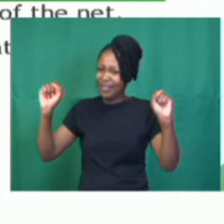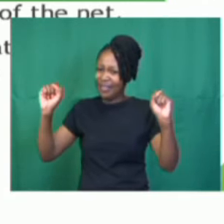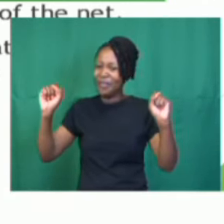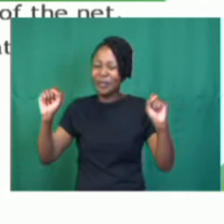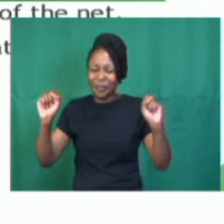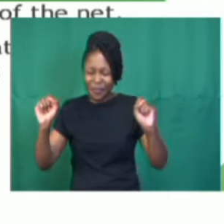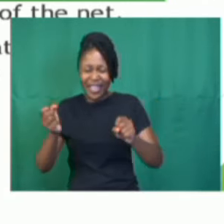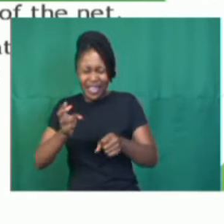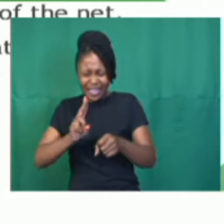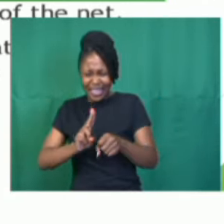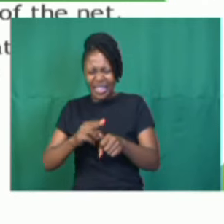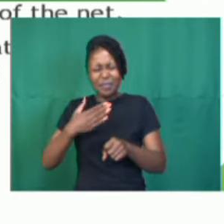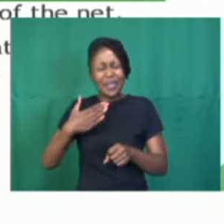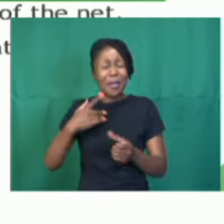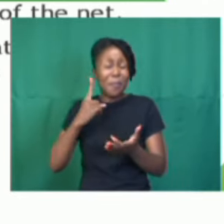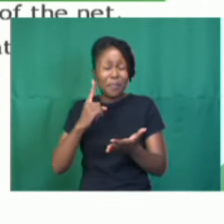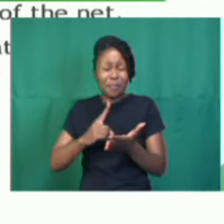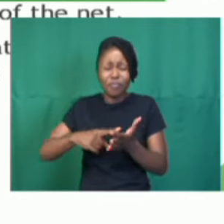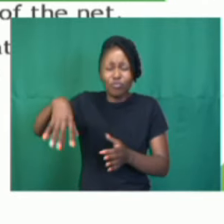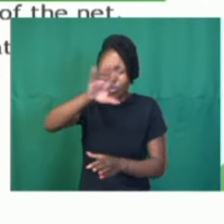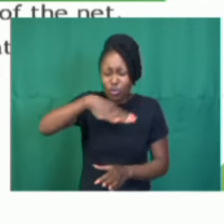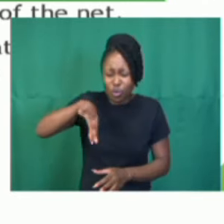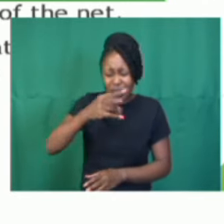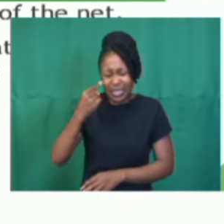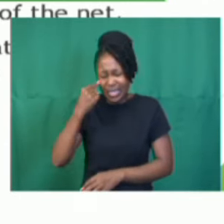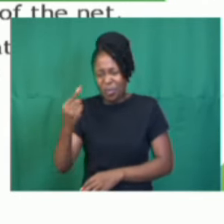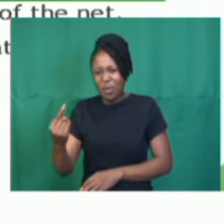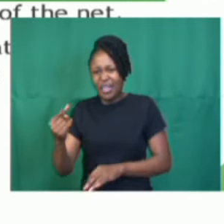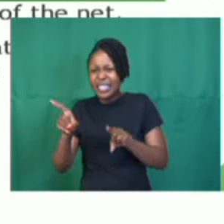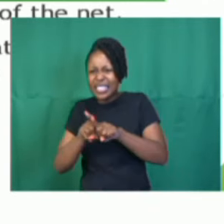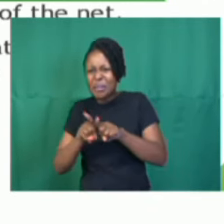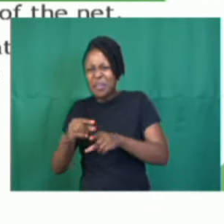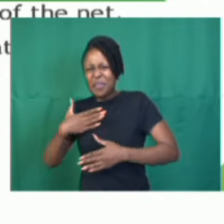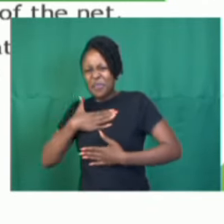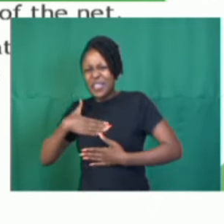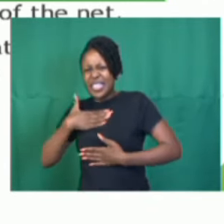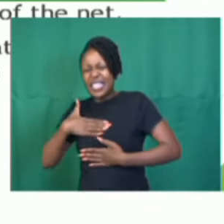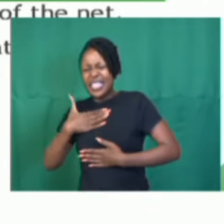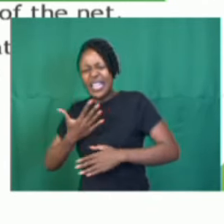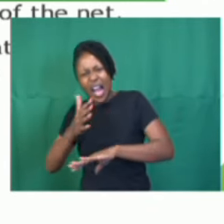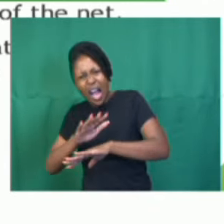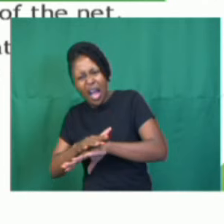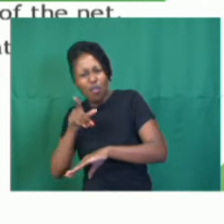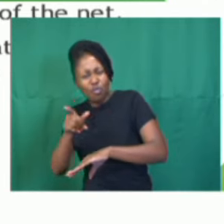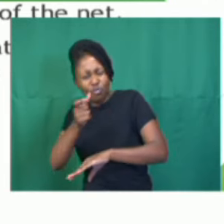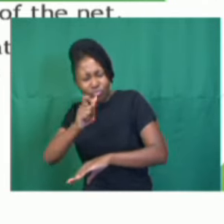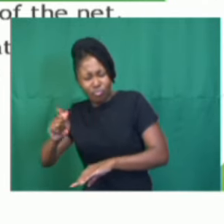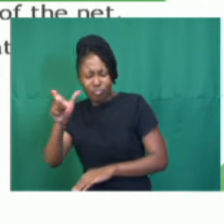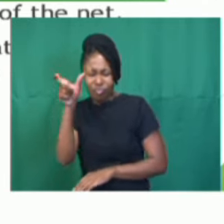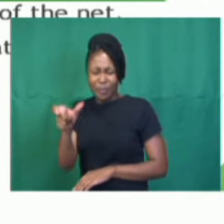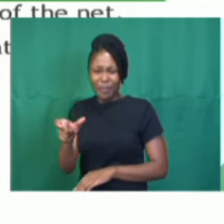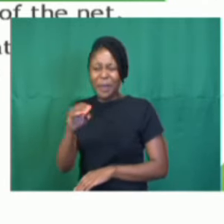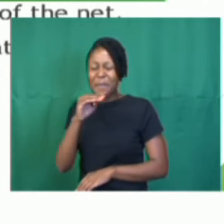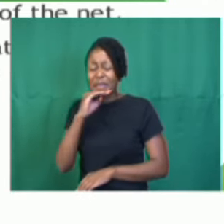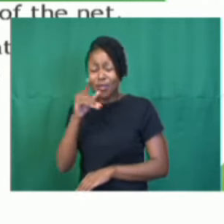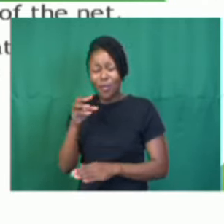here, I believe we have seen the tone of the writer. The writer is actually in love as